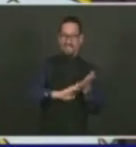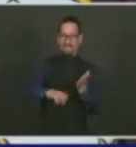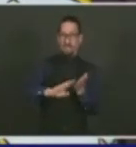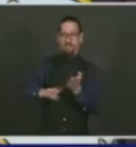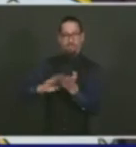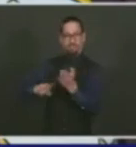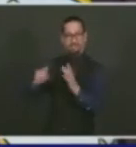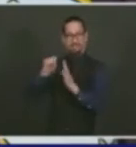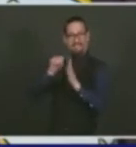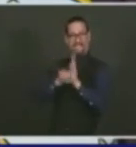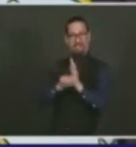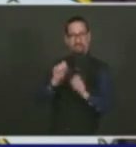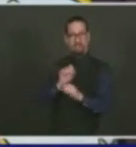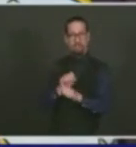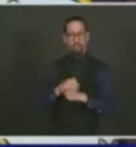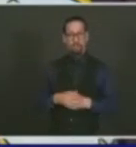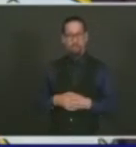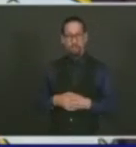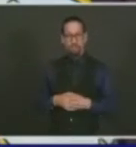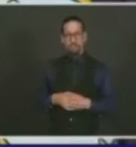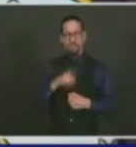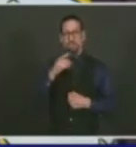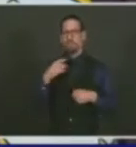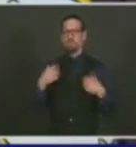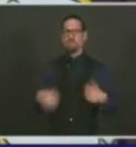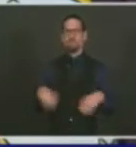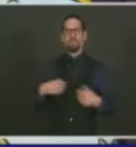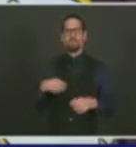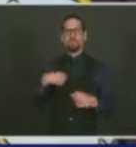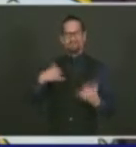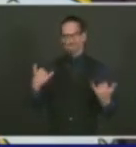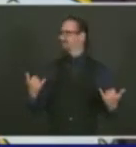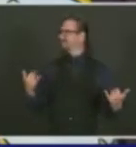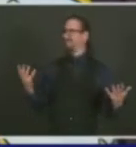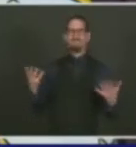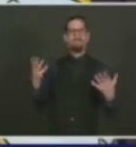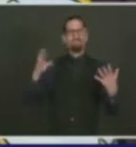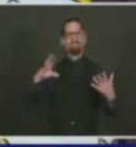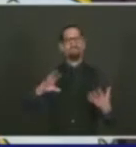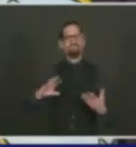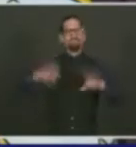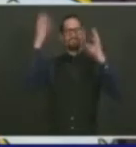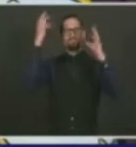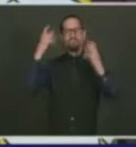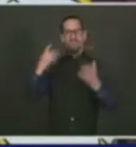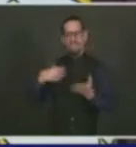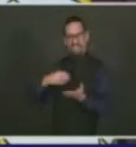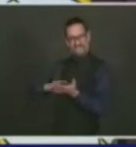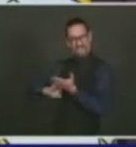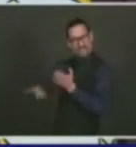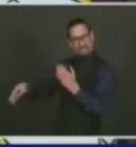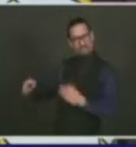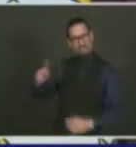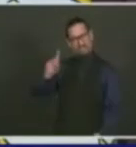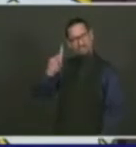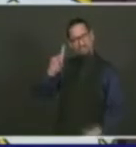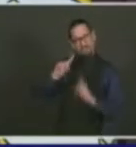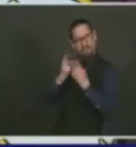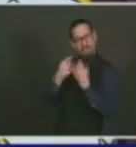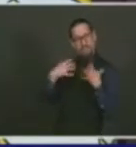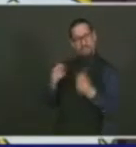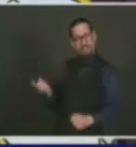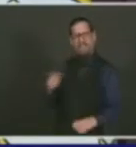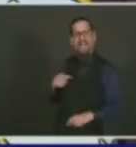these, we're like serving the crisis right now. If I were to lay off people of the Department of Health, or the way I've found 50 more